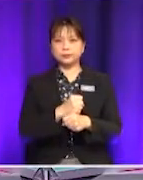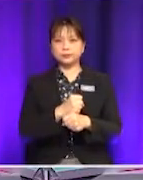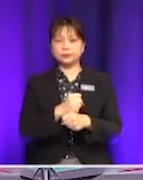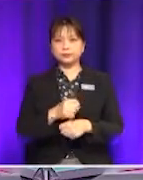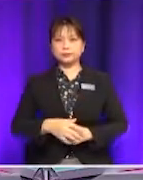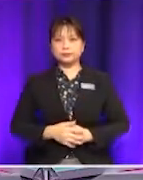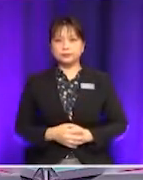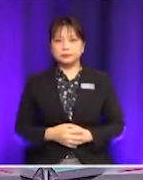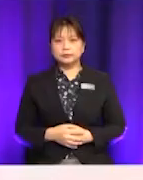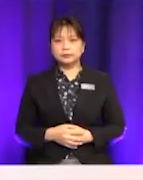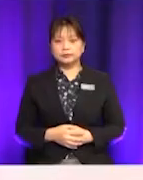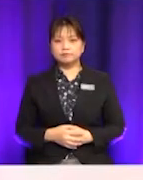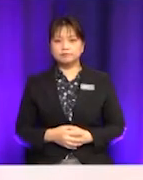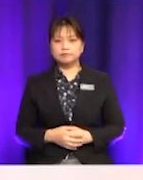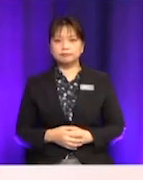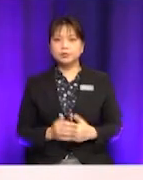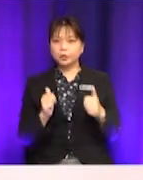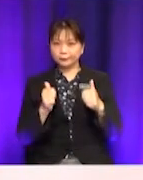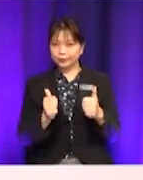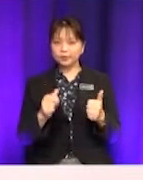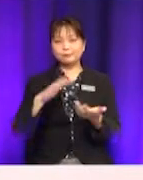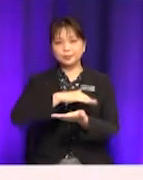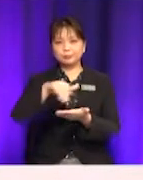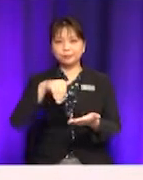GOODJOB. Good job. Good job,